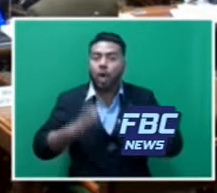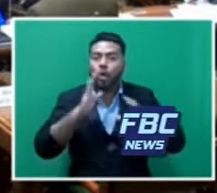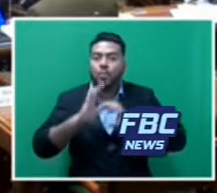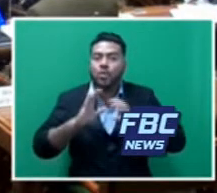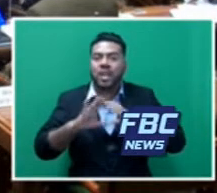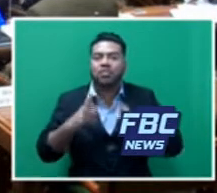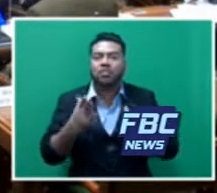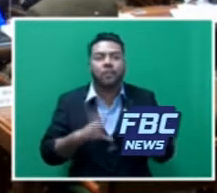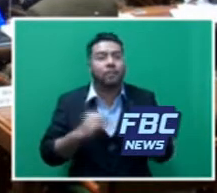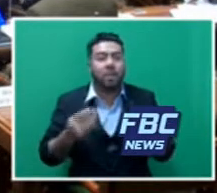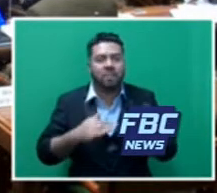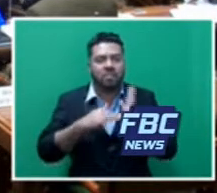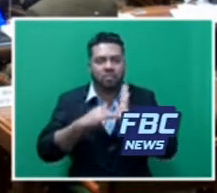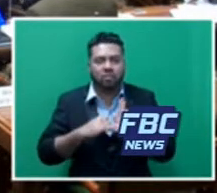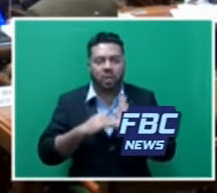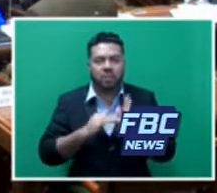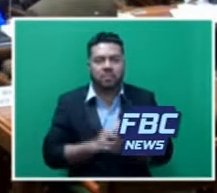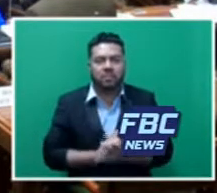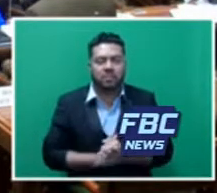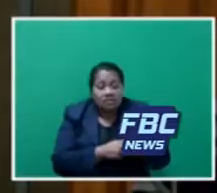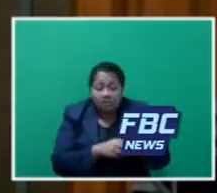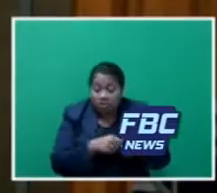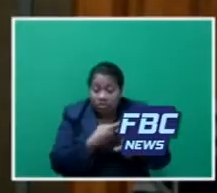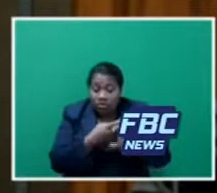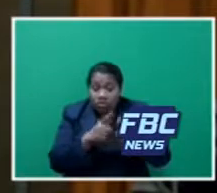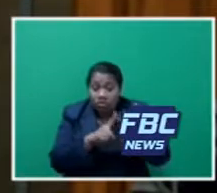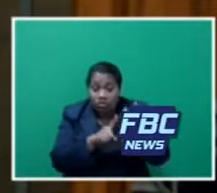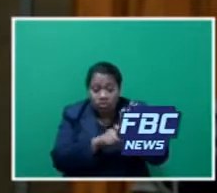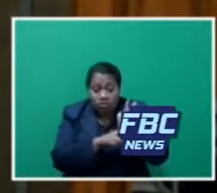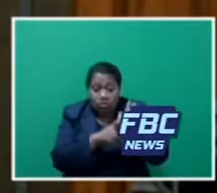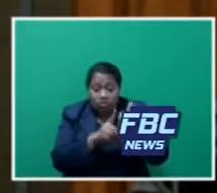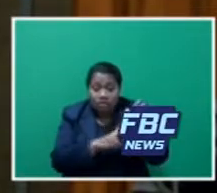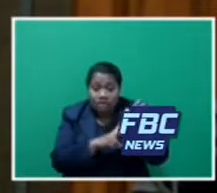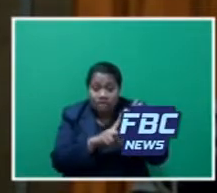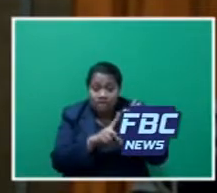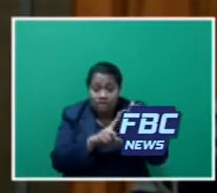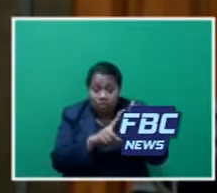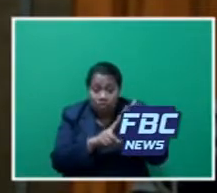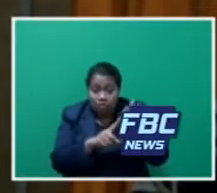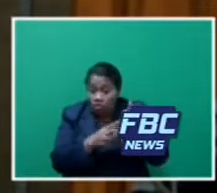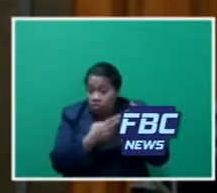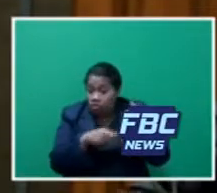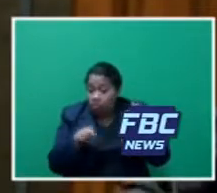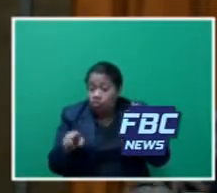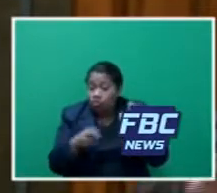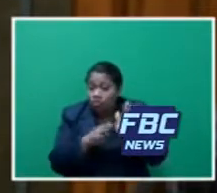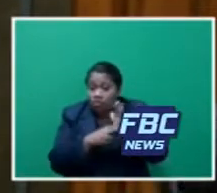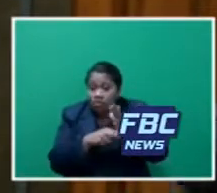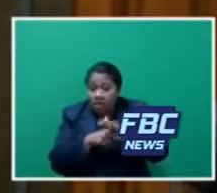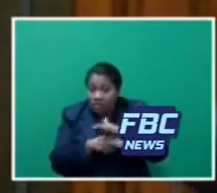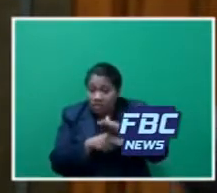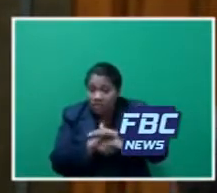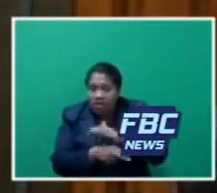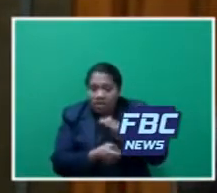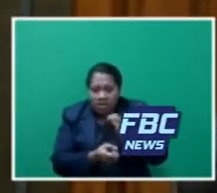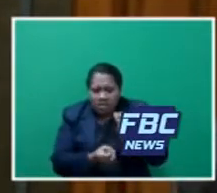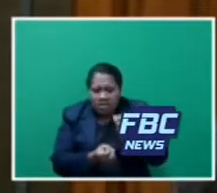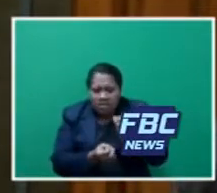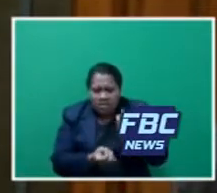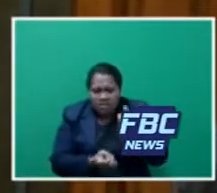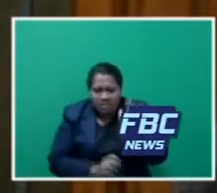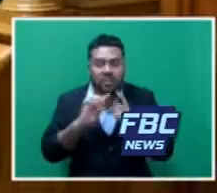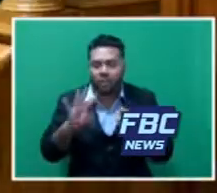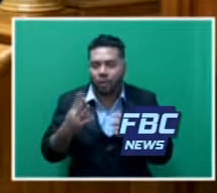Speaker highlighted that the Health Minister has already confirmed the shortage is a global concern and not only for